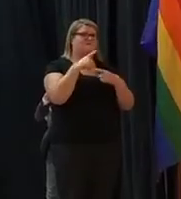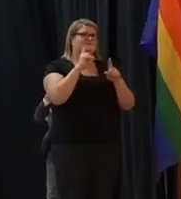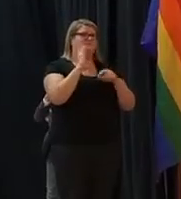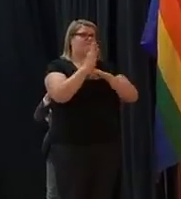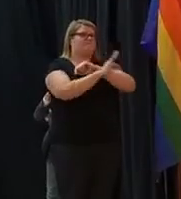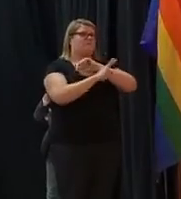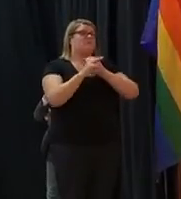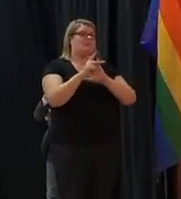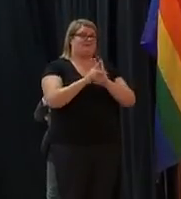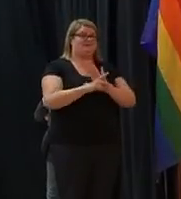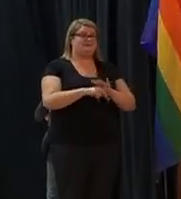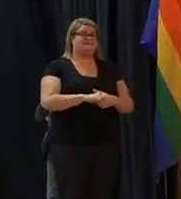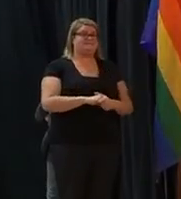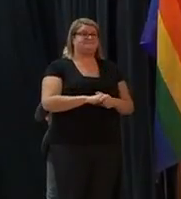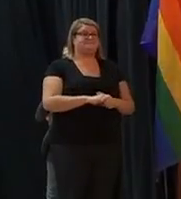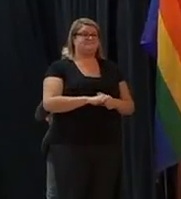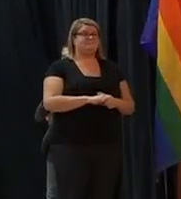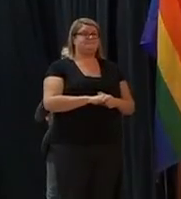foreign policy.